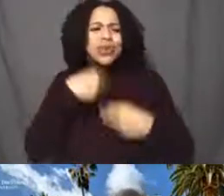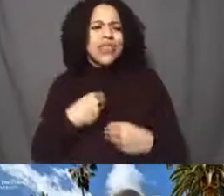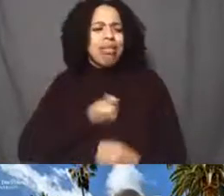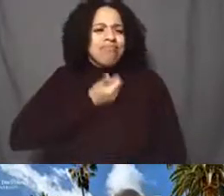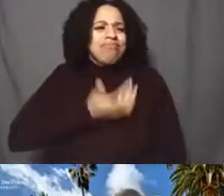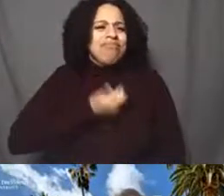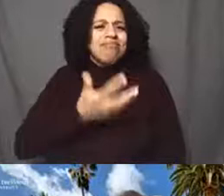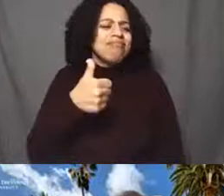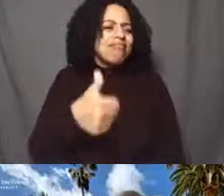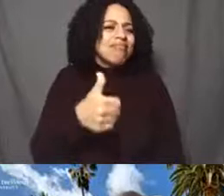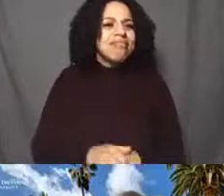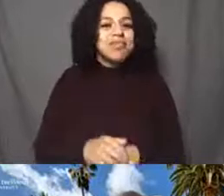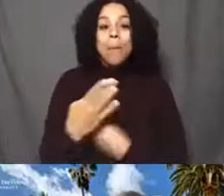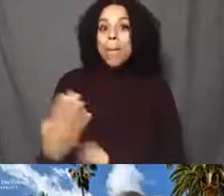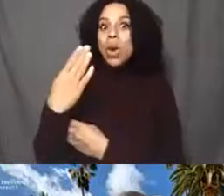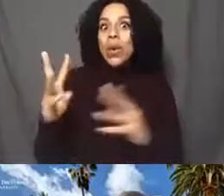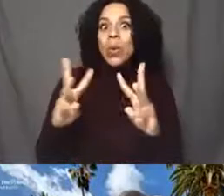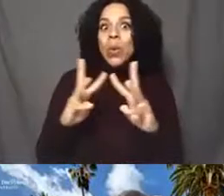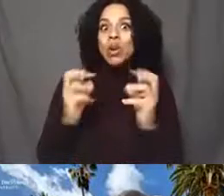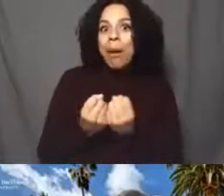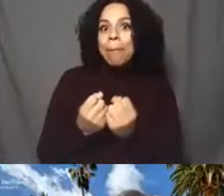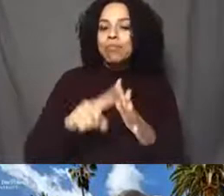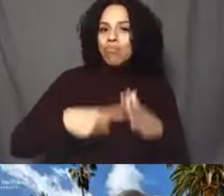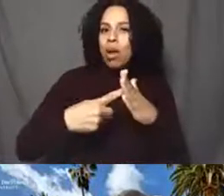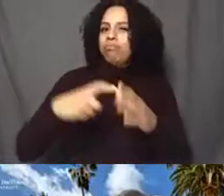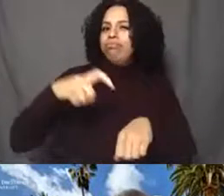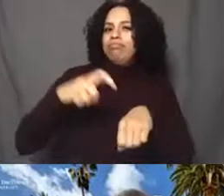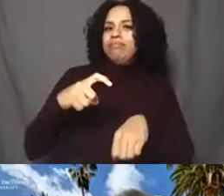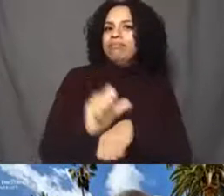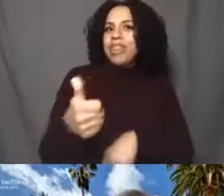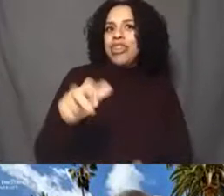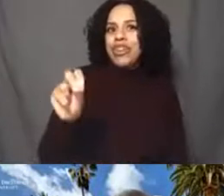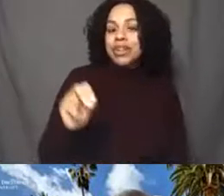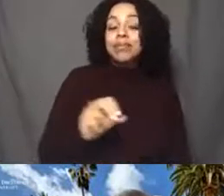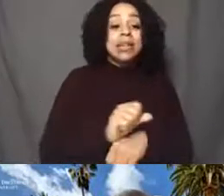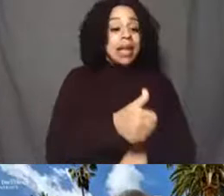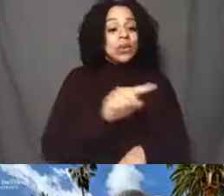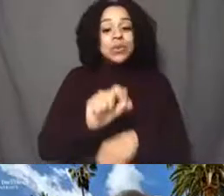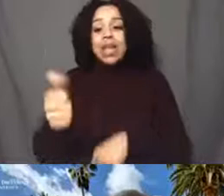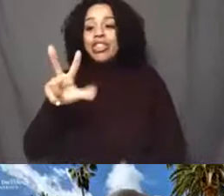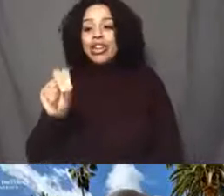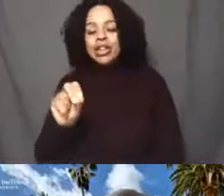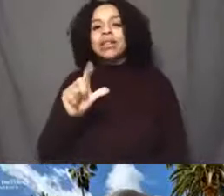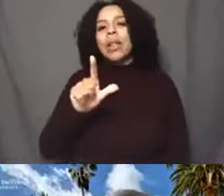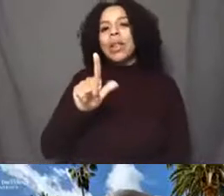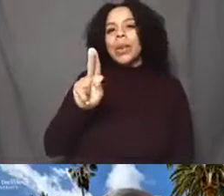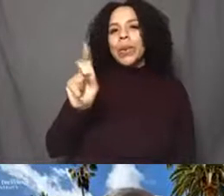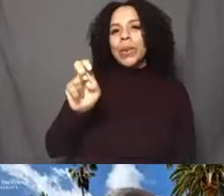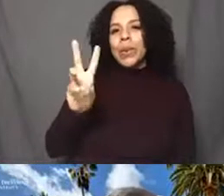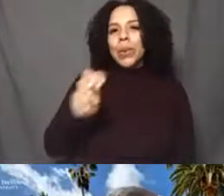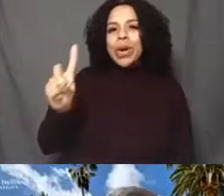our morning workshops begin promptly at 10 a.m. The 10 to 10:30 workshops are Dr. Luke Wood et al., Black Boys and